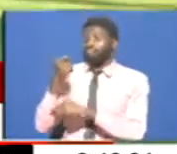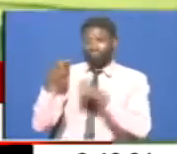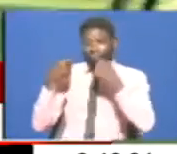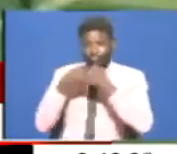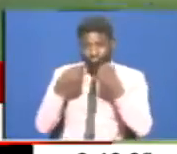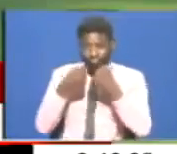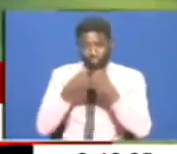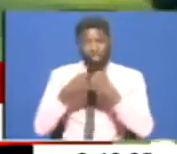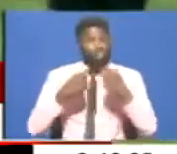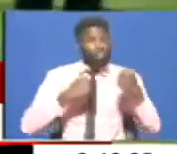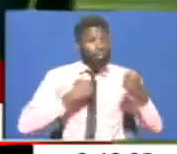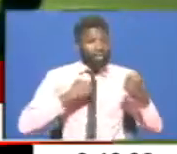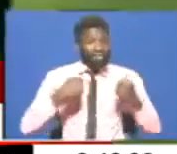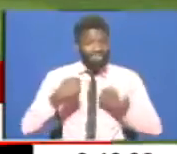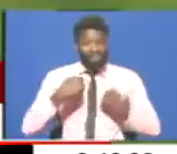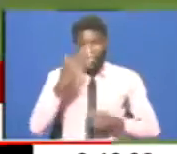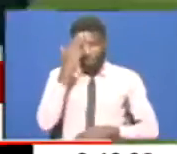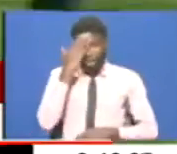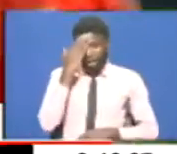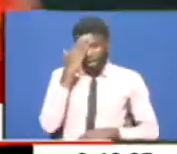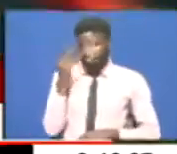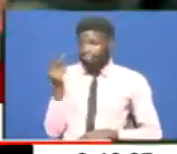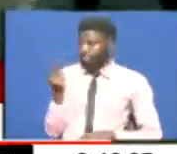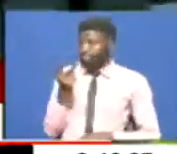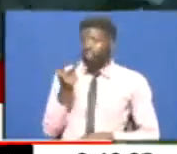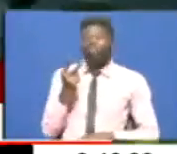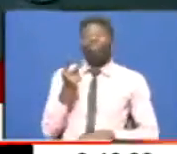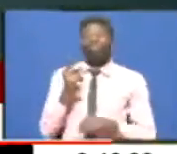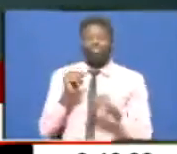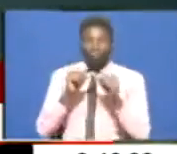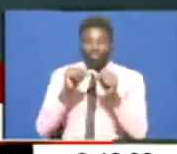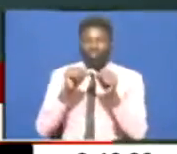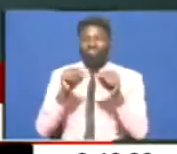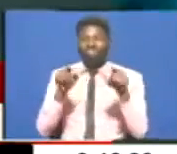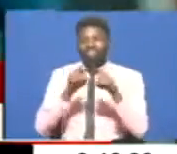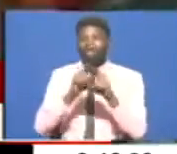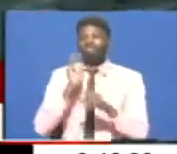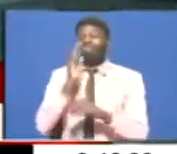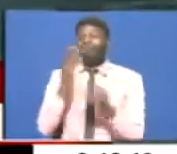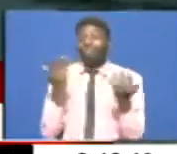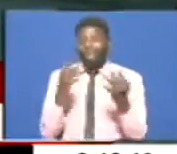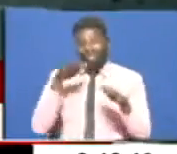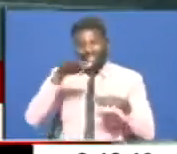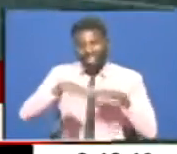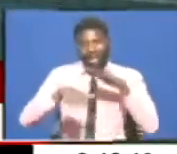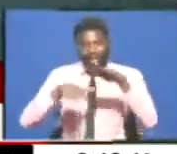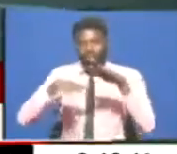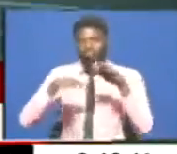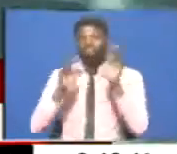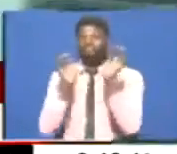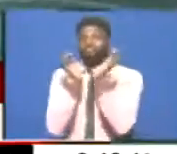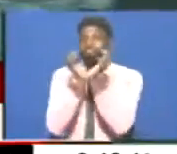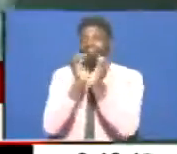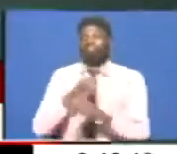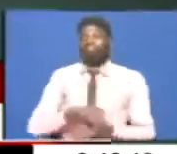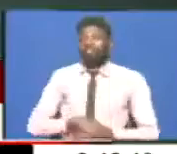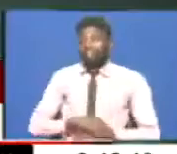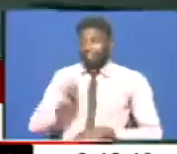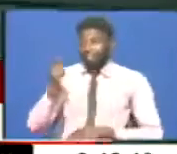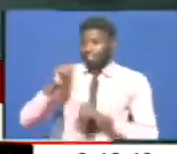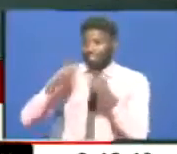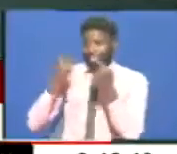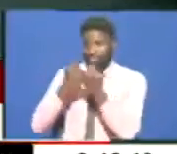against Rwanda on Monday will go on a scheduled at Nyayo National Stadium. The Stars jetted back home today from Uganda,